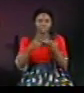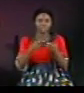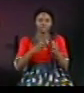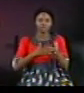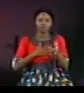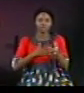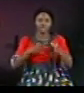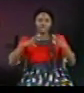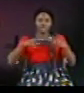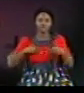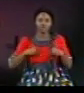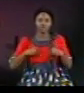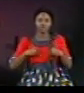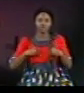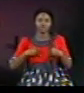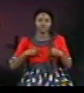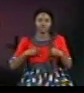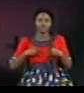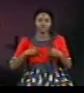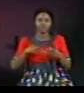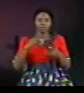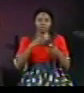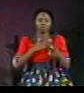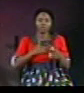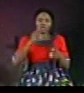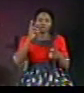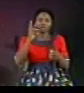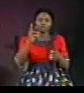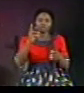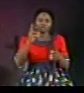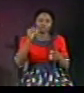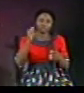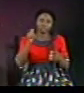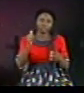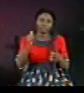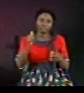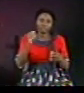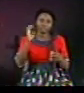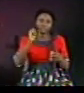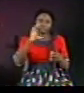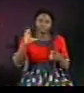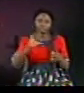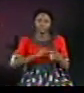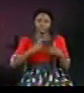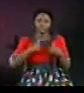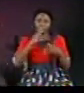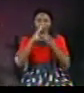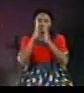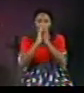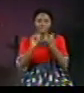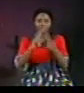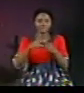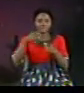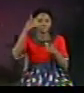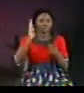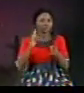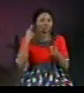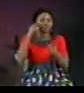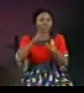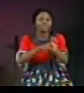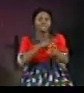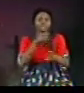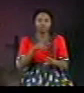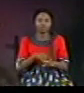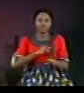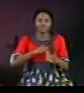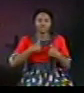my work, and everything. I've been praying to God for a long time. The Lord, at my admission, I've been awaiting. But I just want